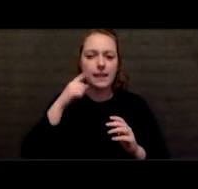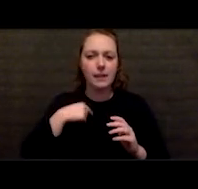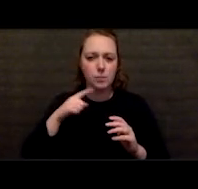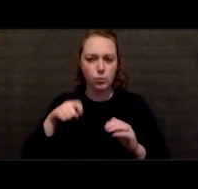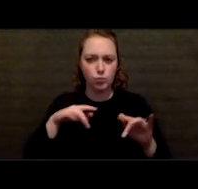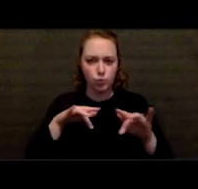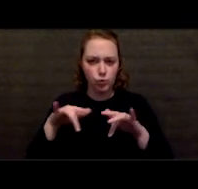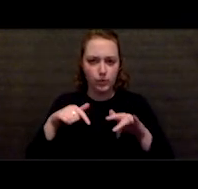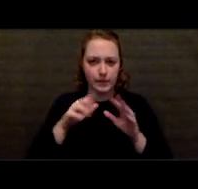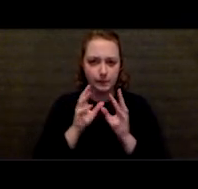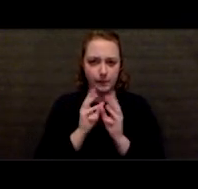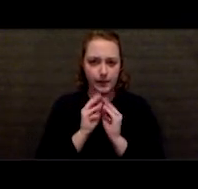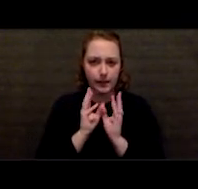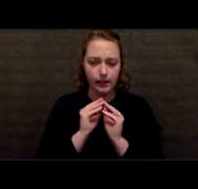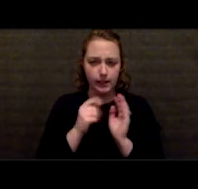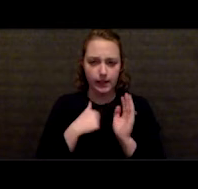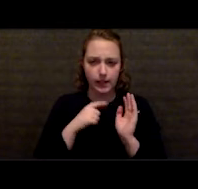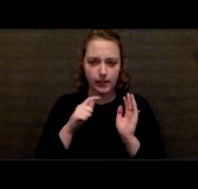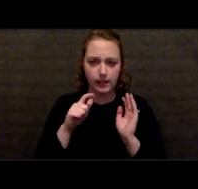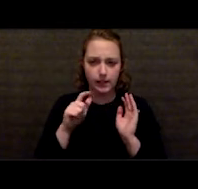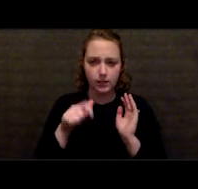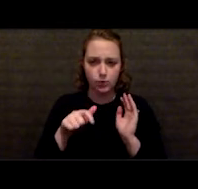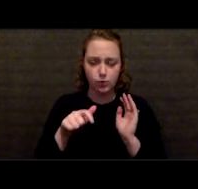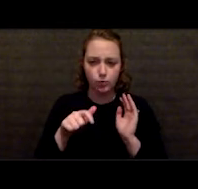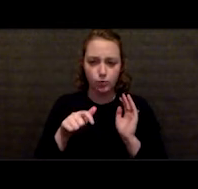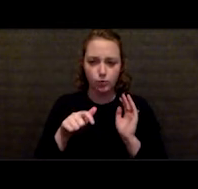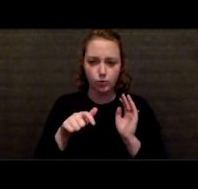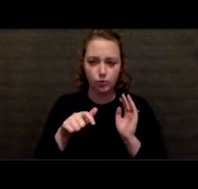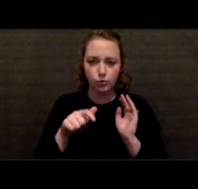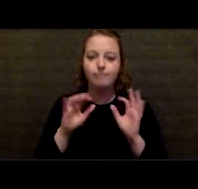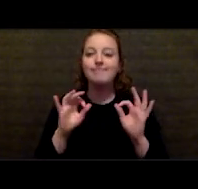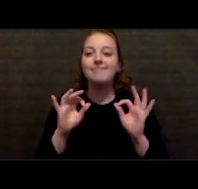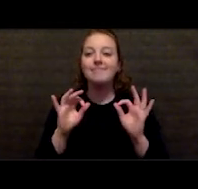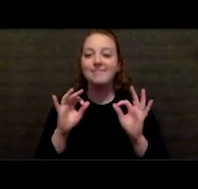recording this. See, I need to get. I got it.